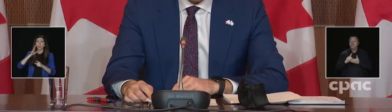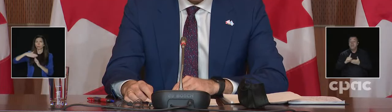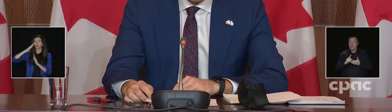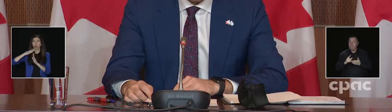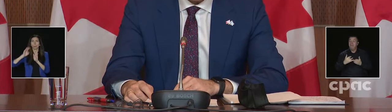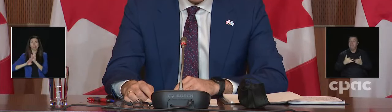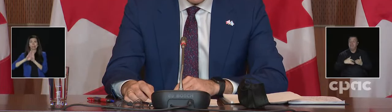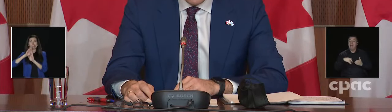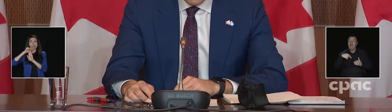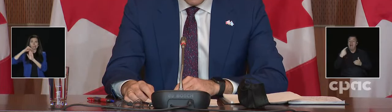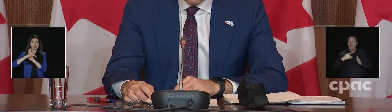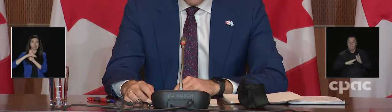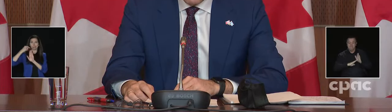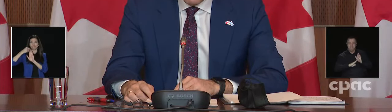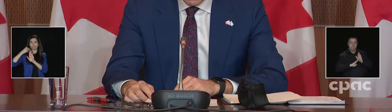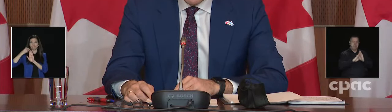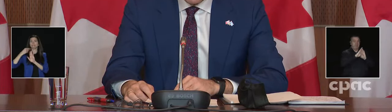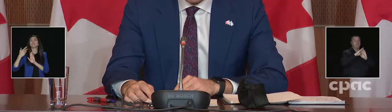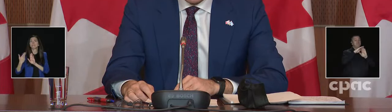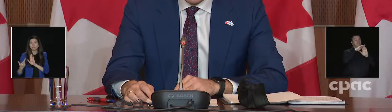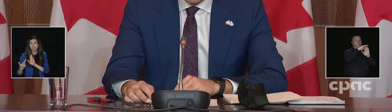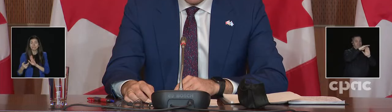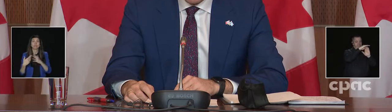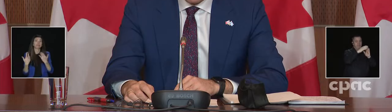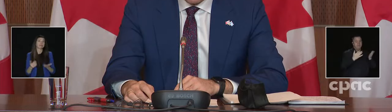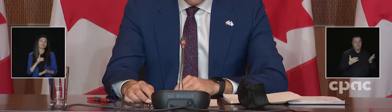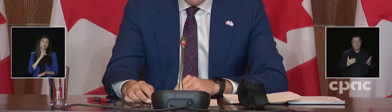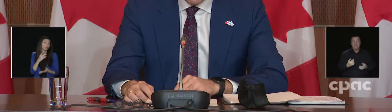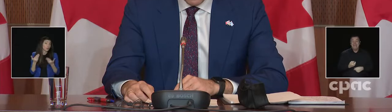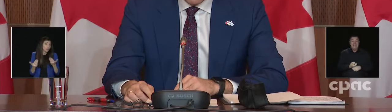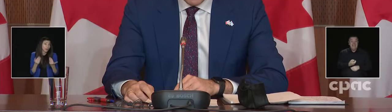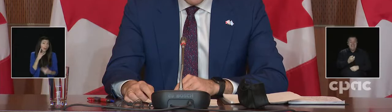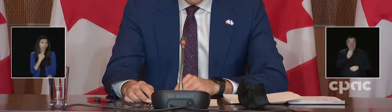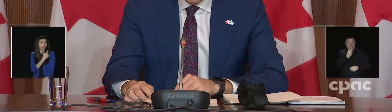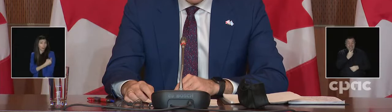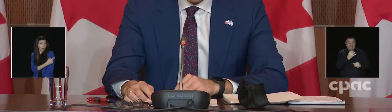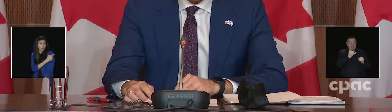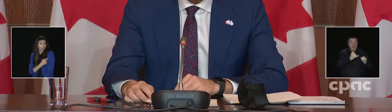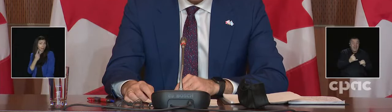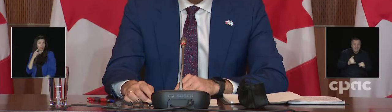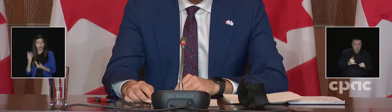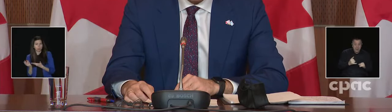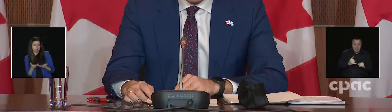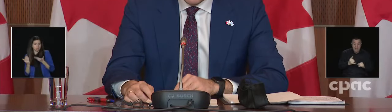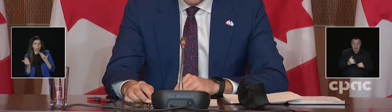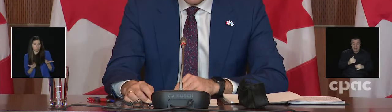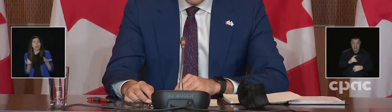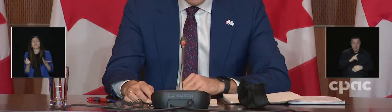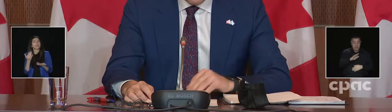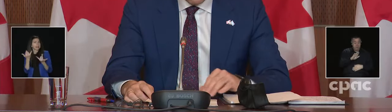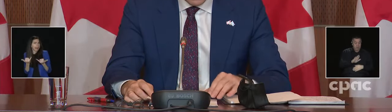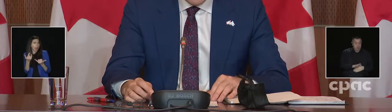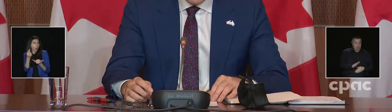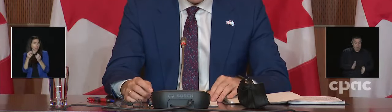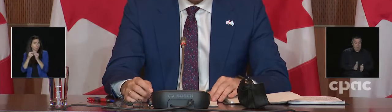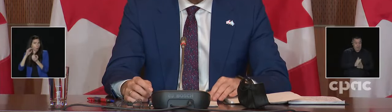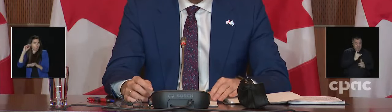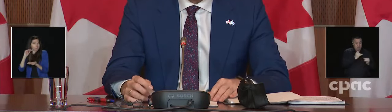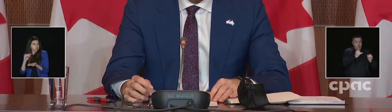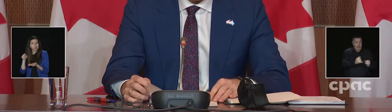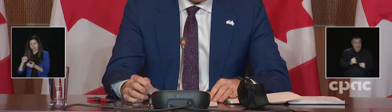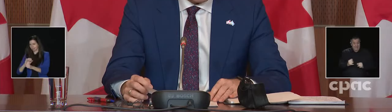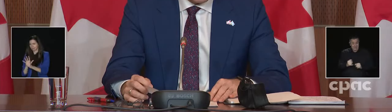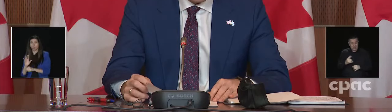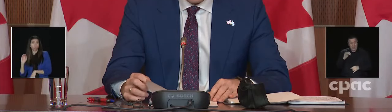Though the individual risk of hospitalization is lower for Omicron, the sheer volume of cases will likely